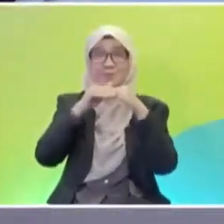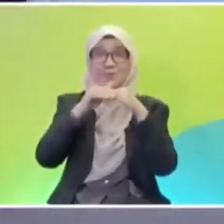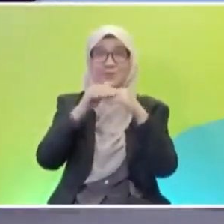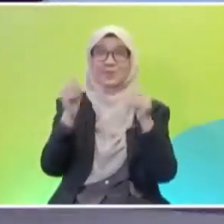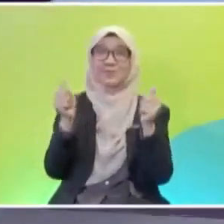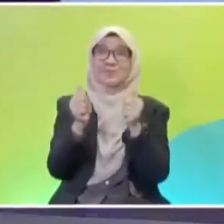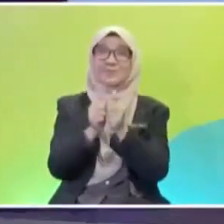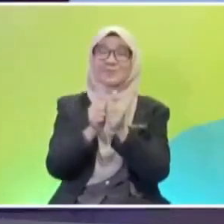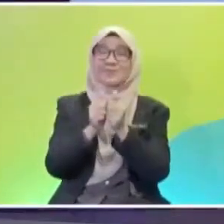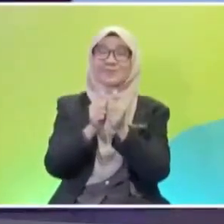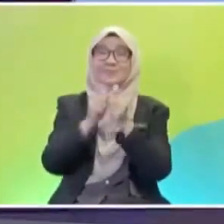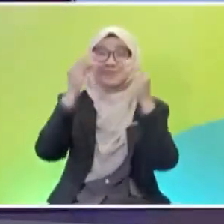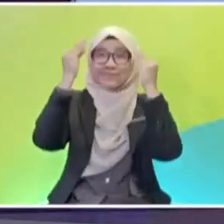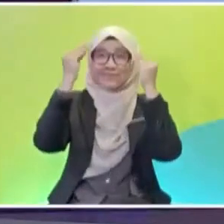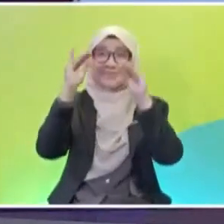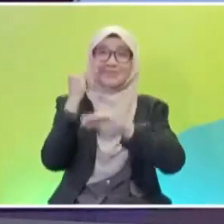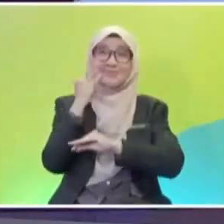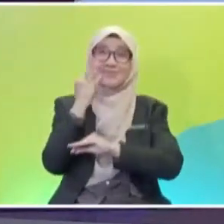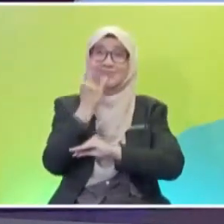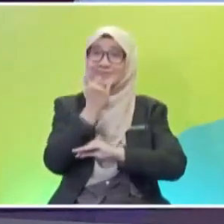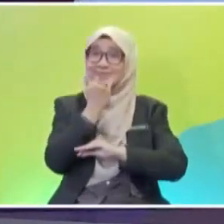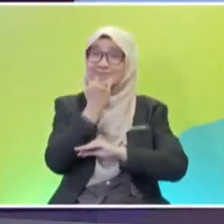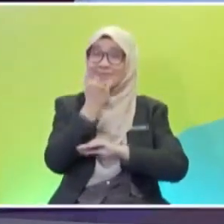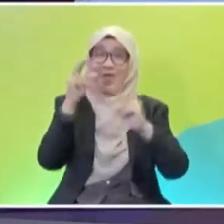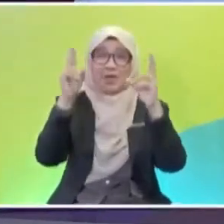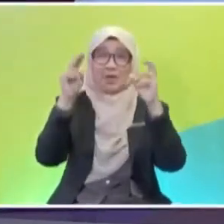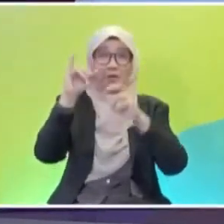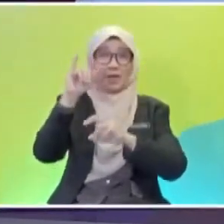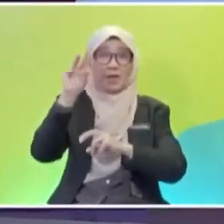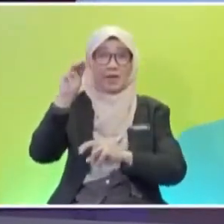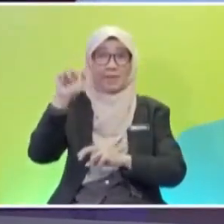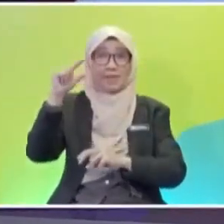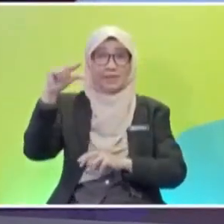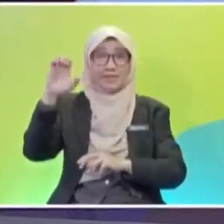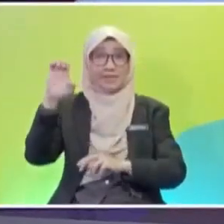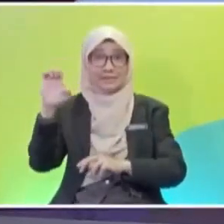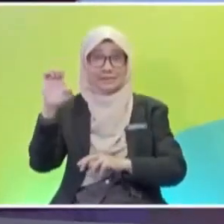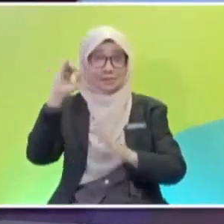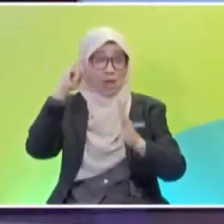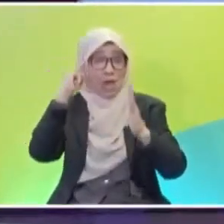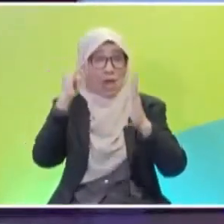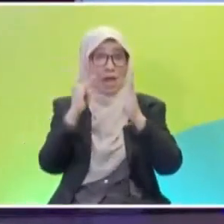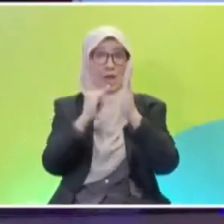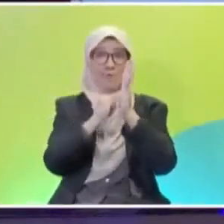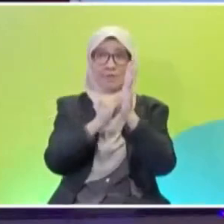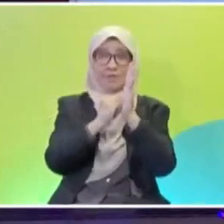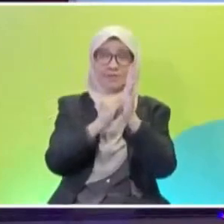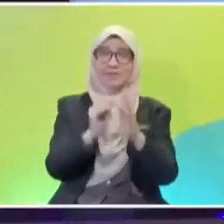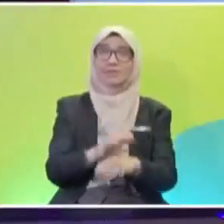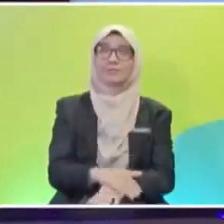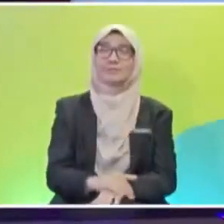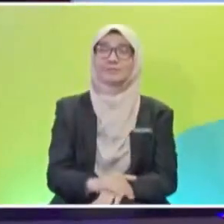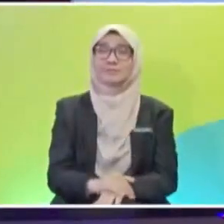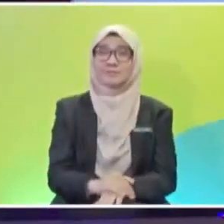today, Bahasa Inggeris. Now our topic is image, and for this segment our title is The Unwanted